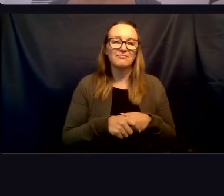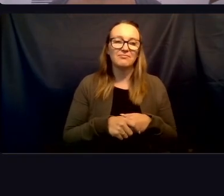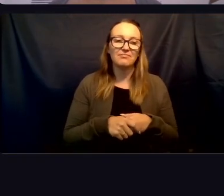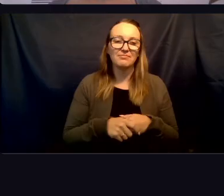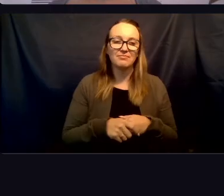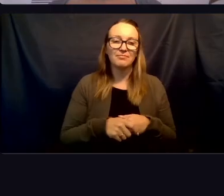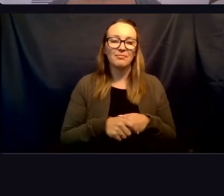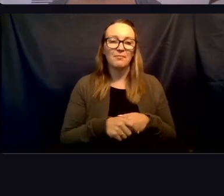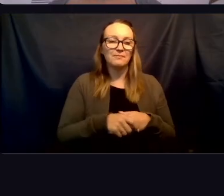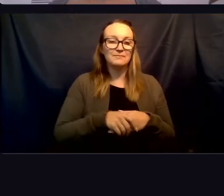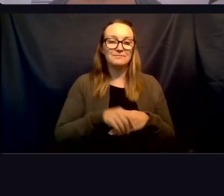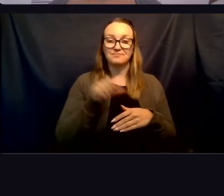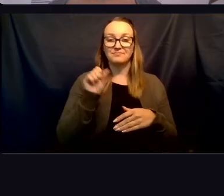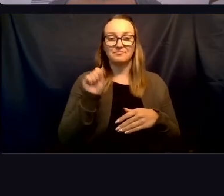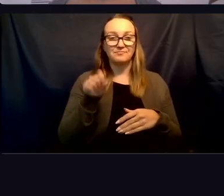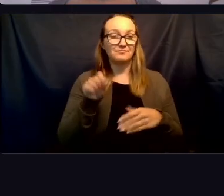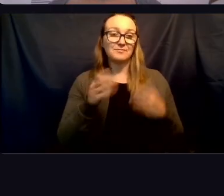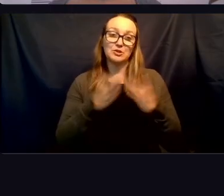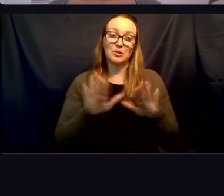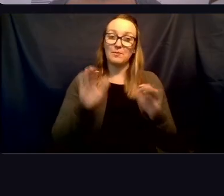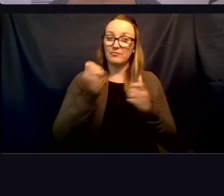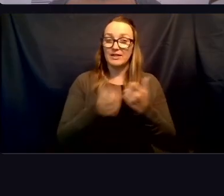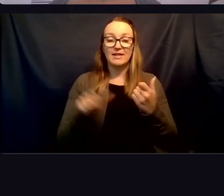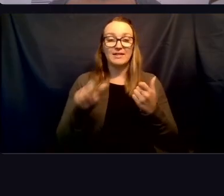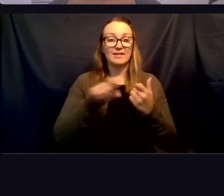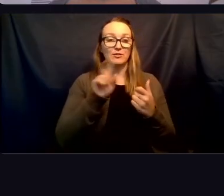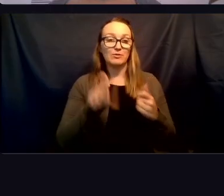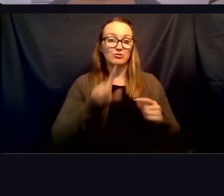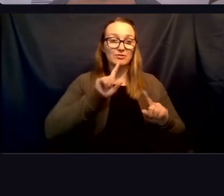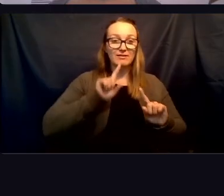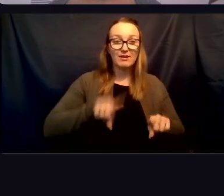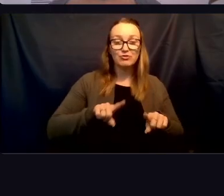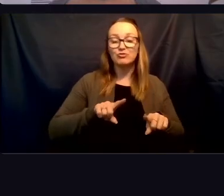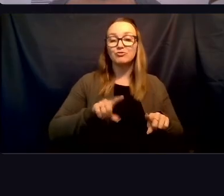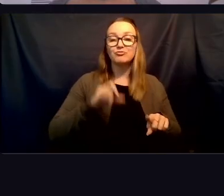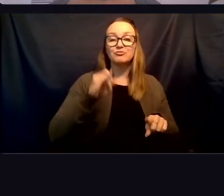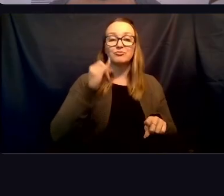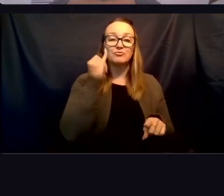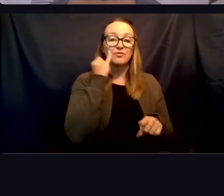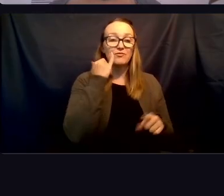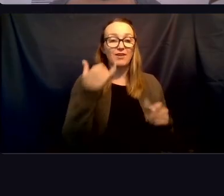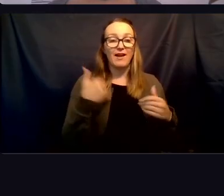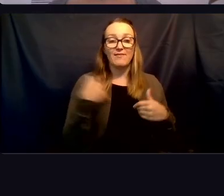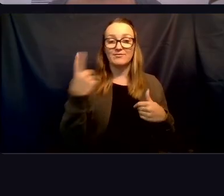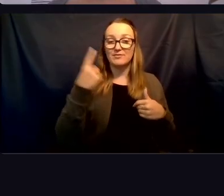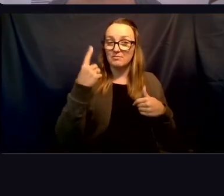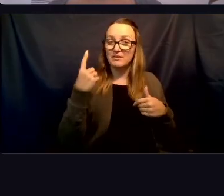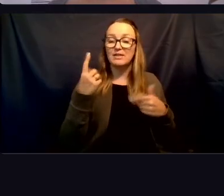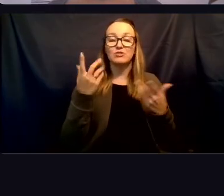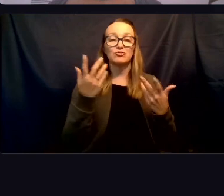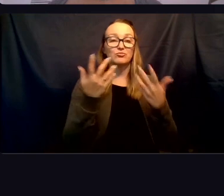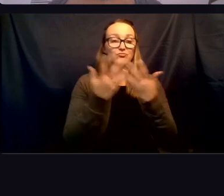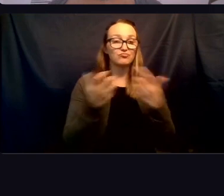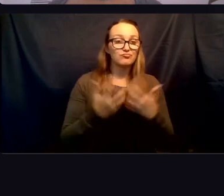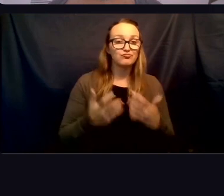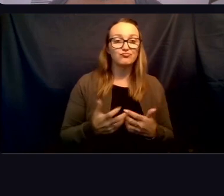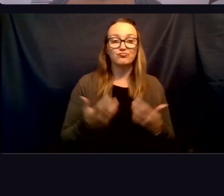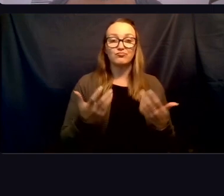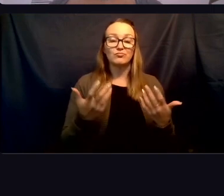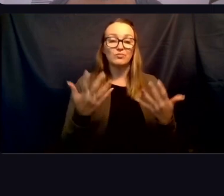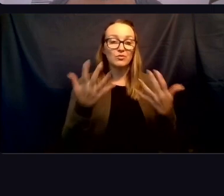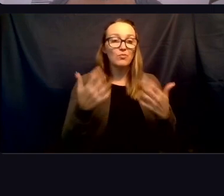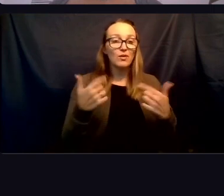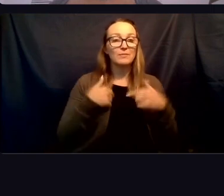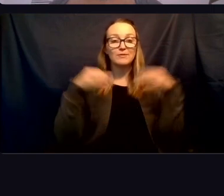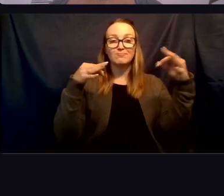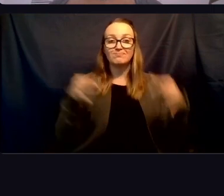Open for any Q&As, questions and answers. If anyone's got anything to break down or wants me to break down